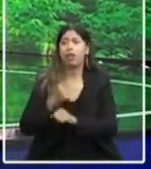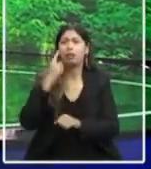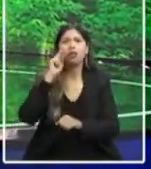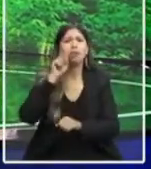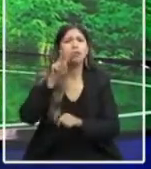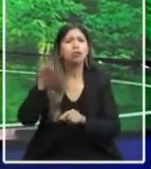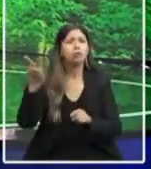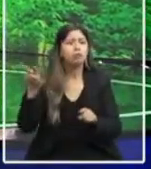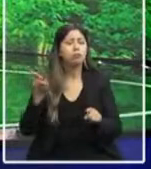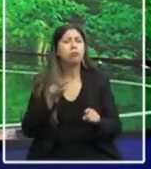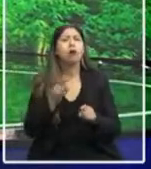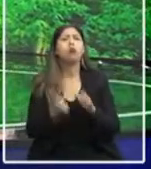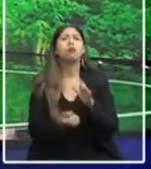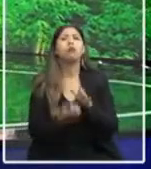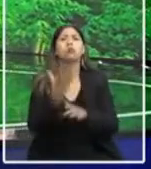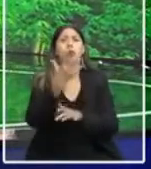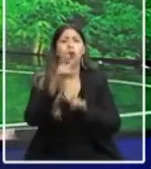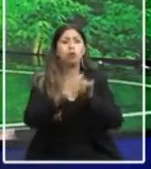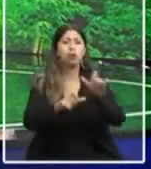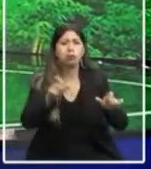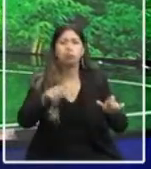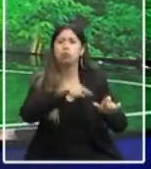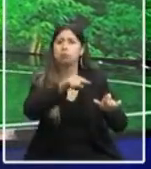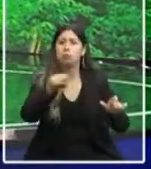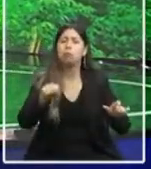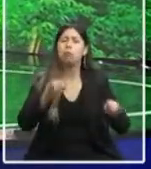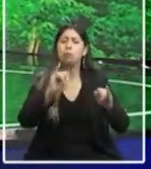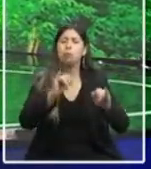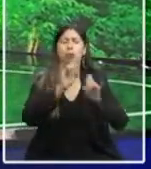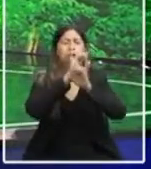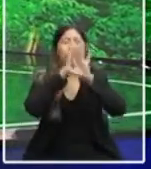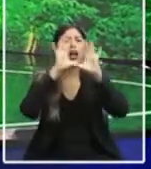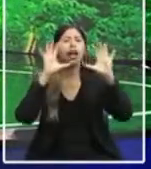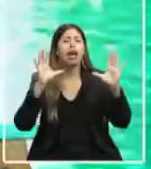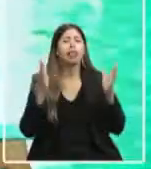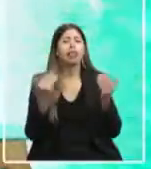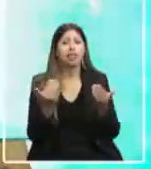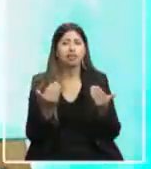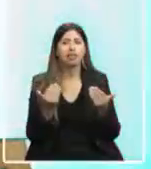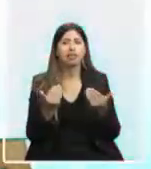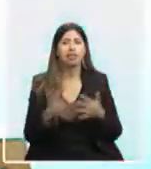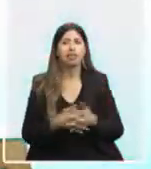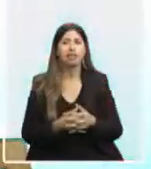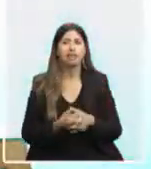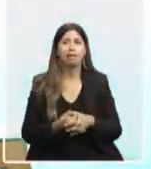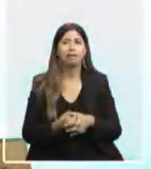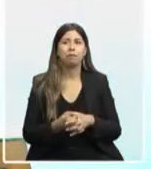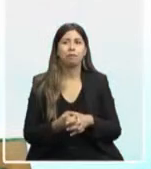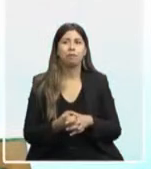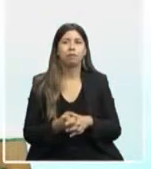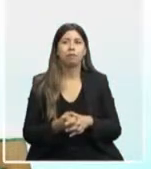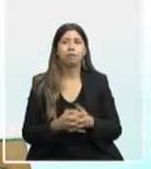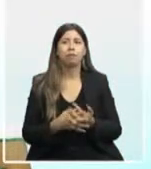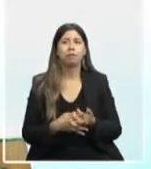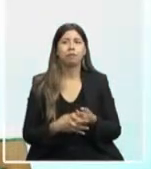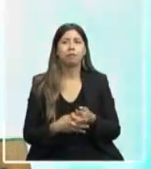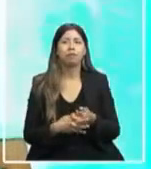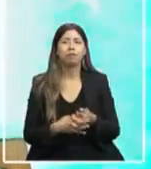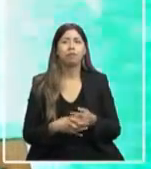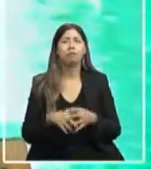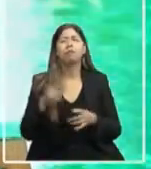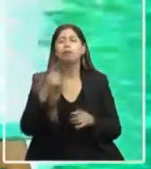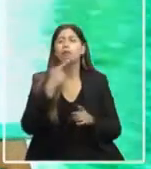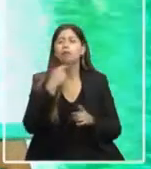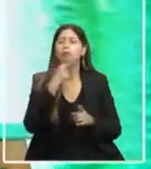have more clear the needs, no? Well, I have a curiosity about your conversations that you mentioned with